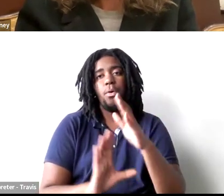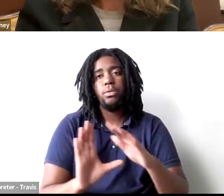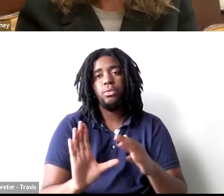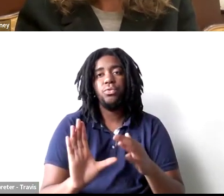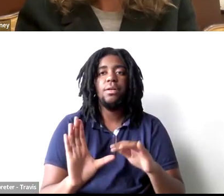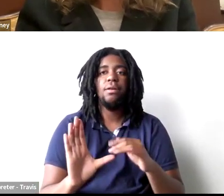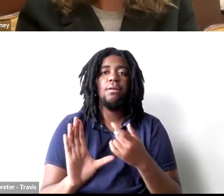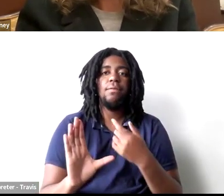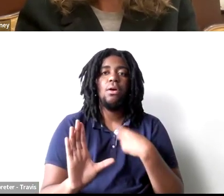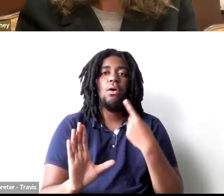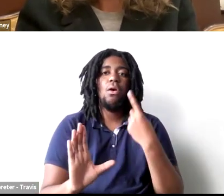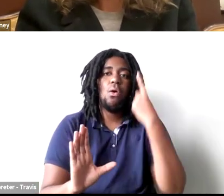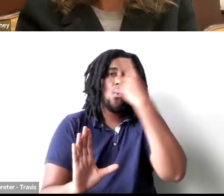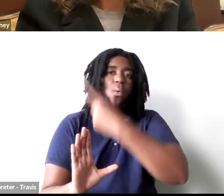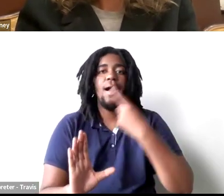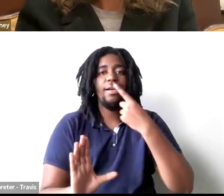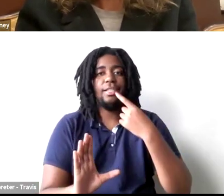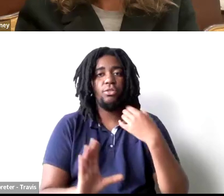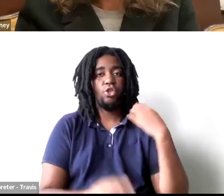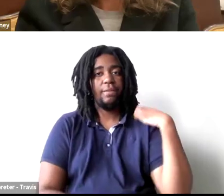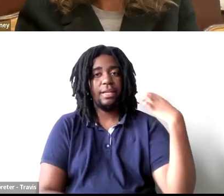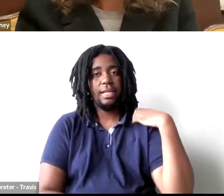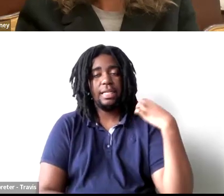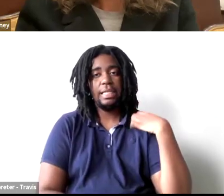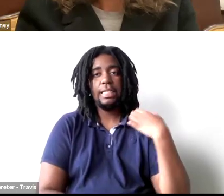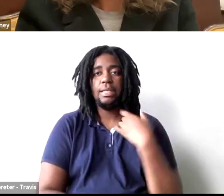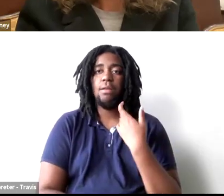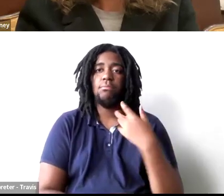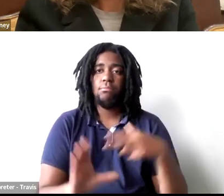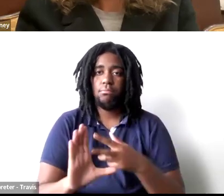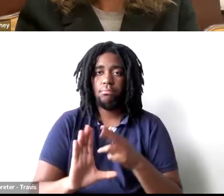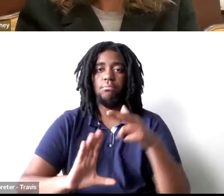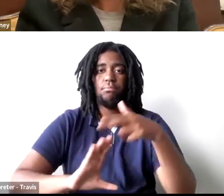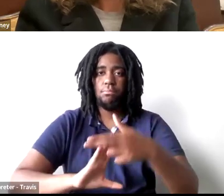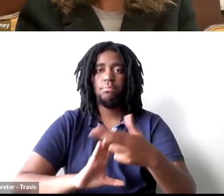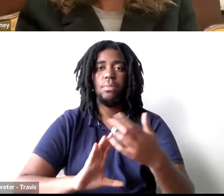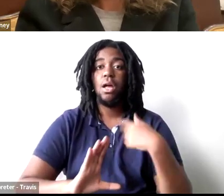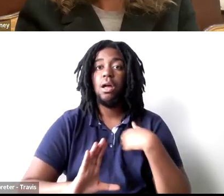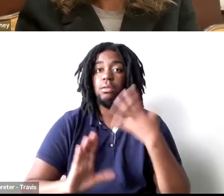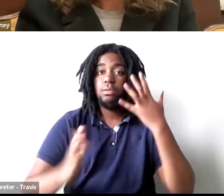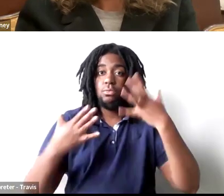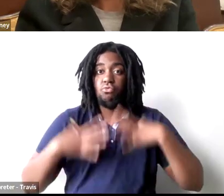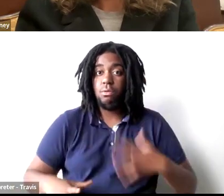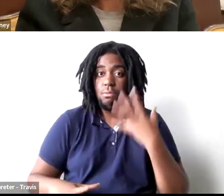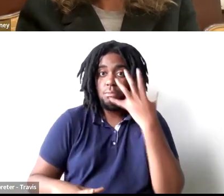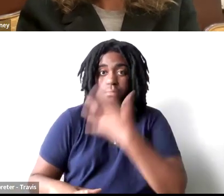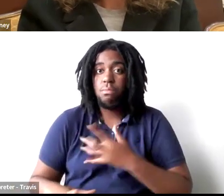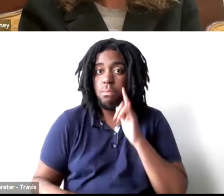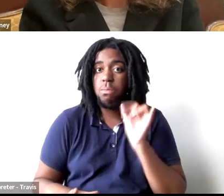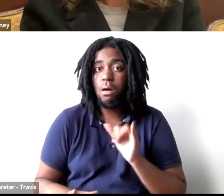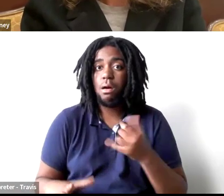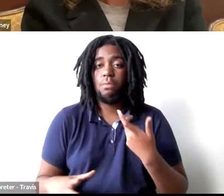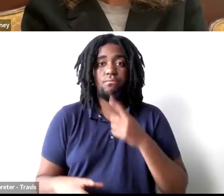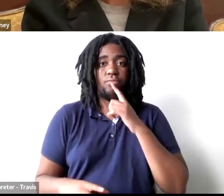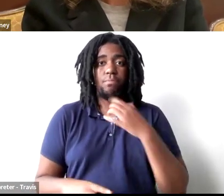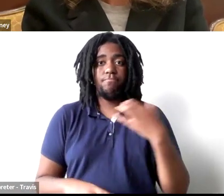color wearing the regalia of a Hawaiian chieftain, which was in the collection of Peale's Philadelphia Museum,